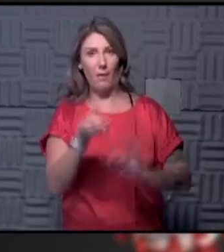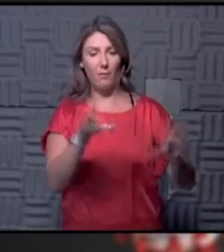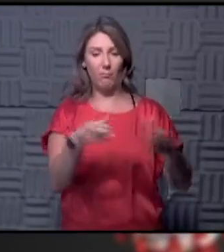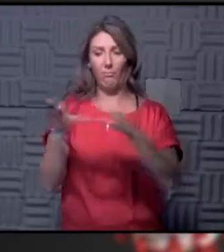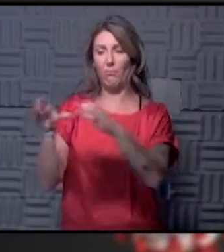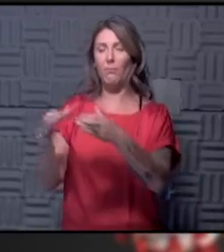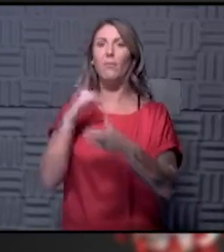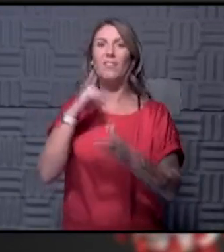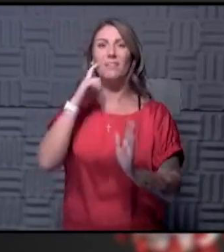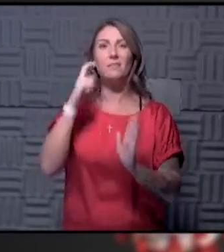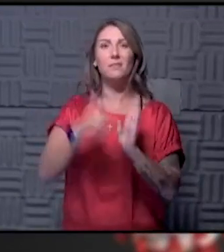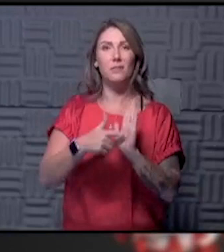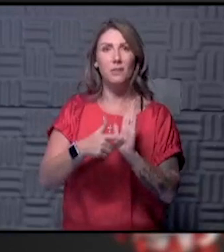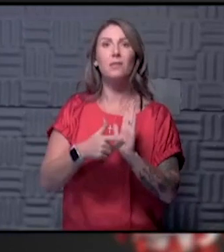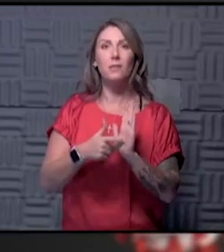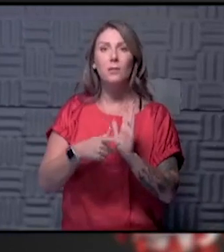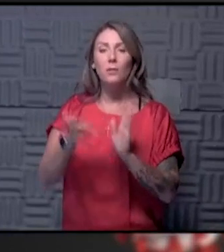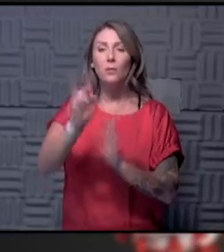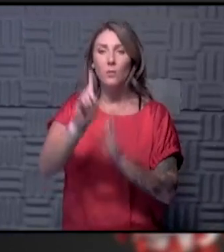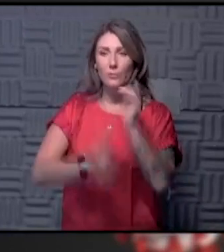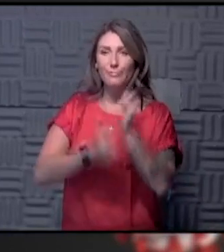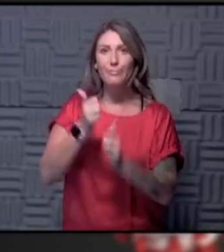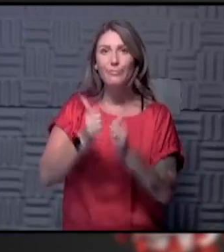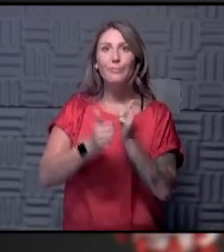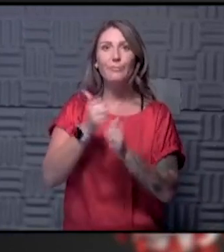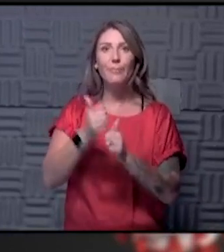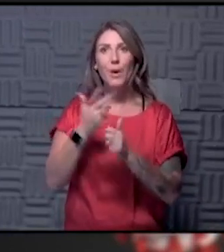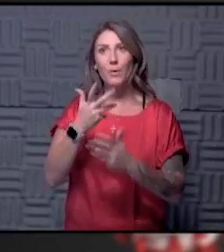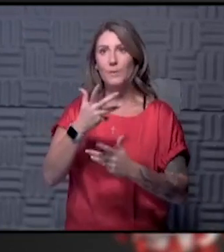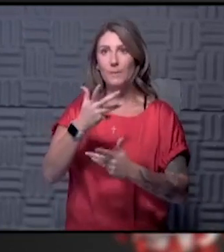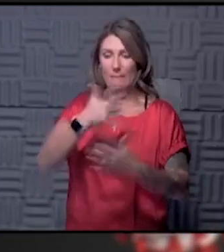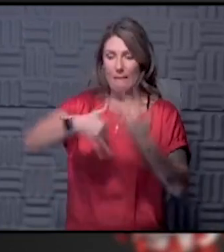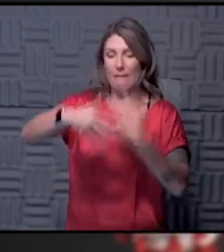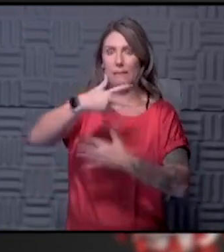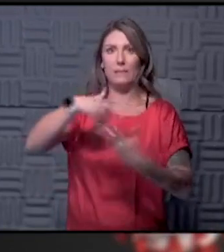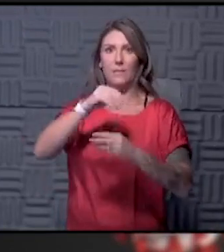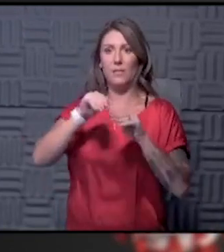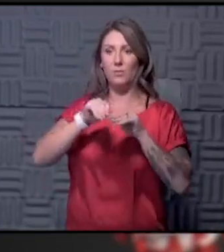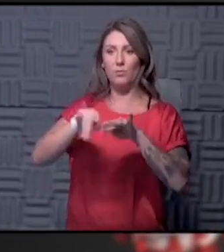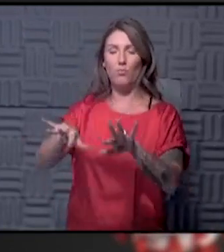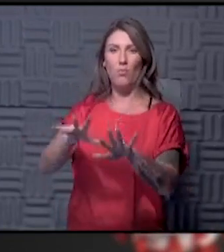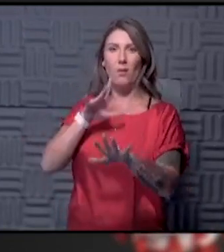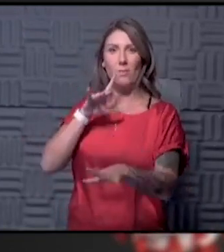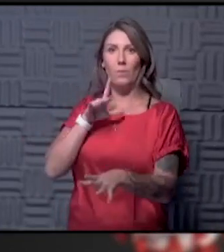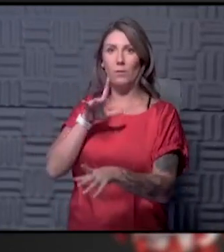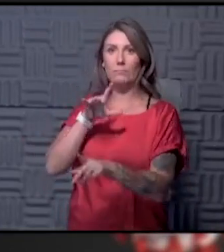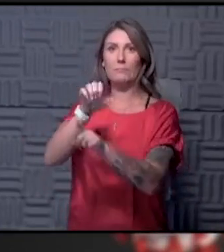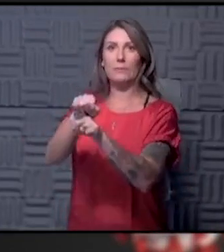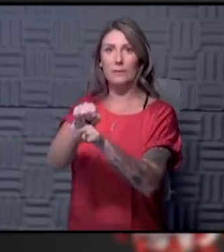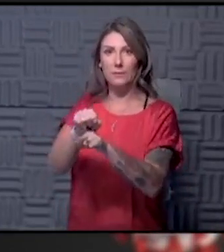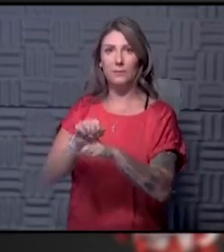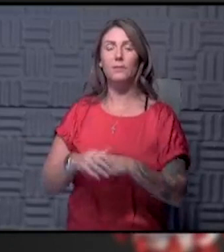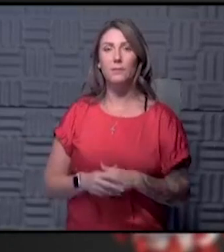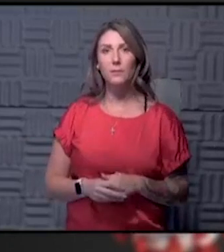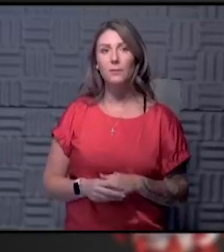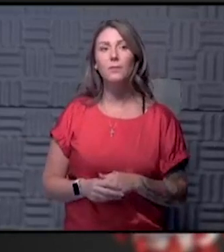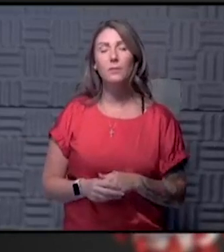an indication of where most of the kind of activity in the spread is that we're catching on campus at this